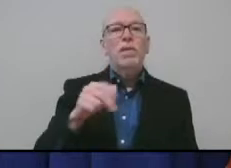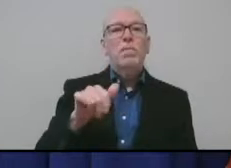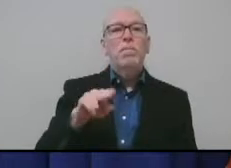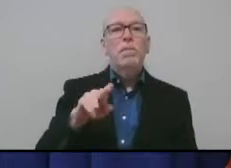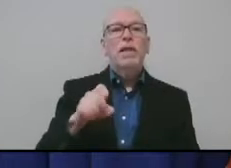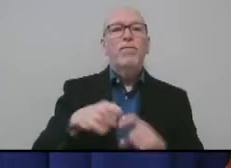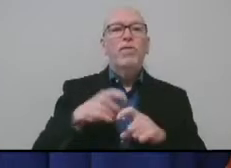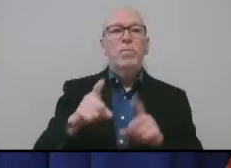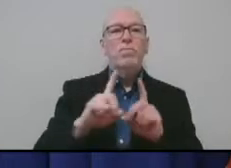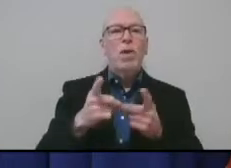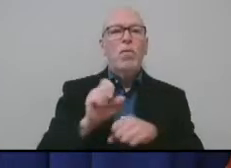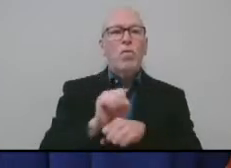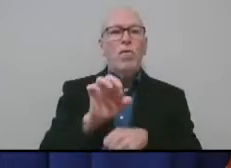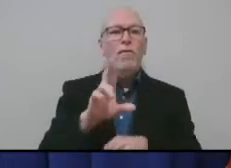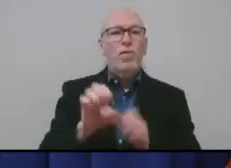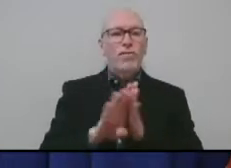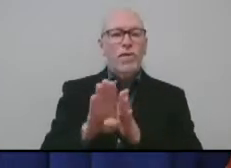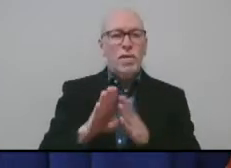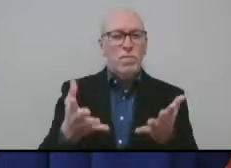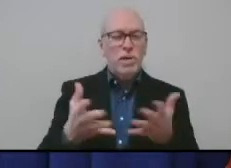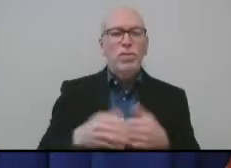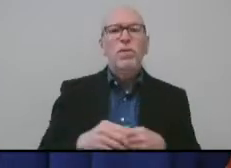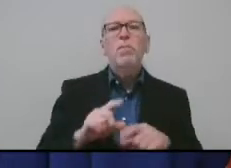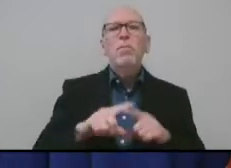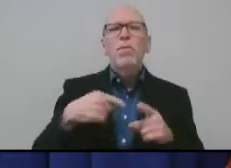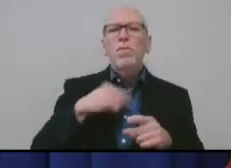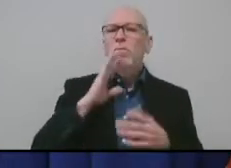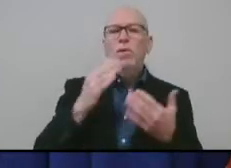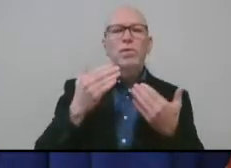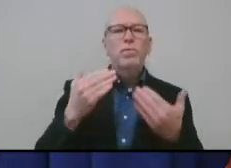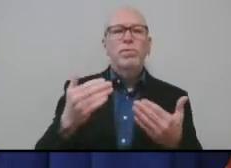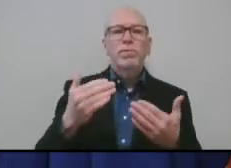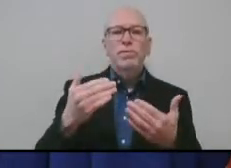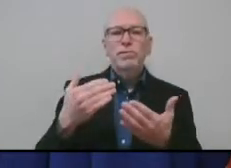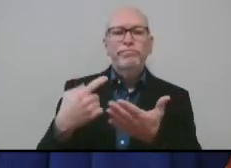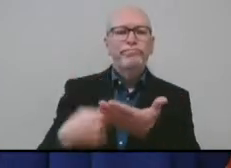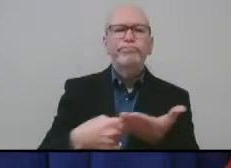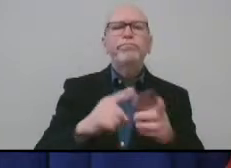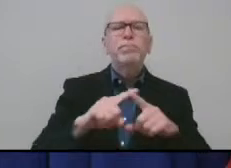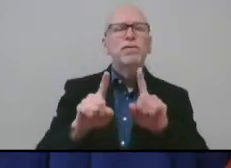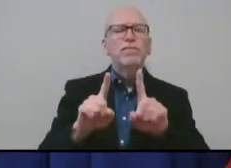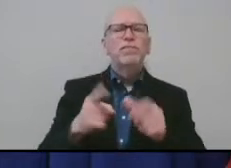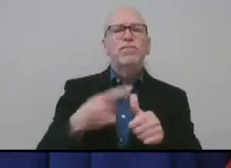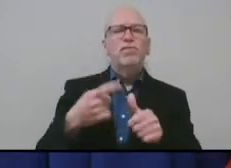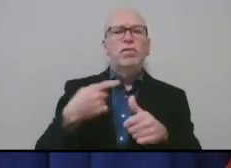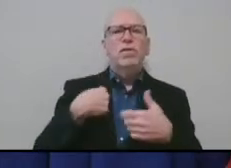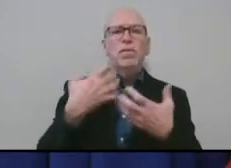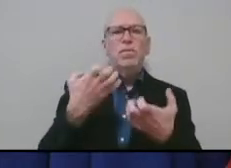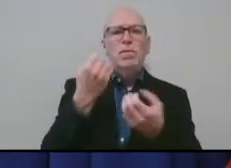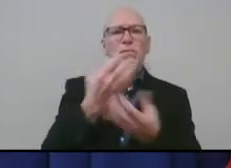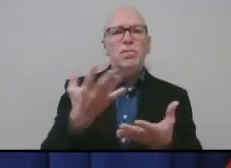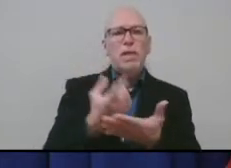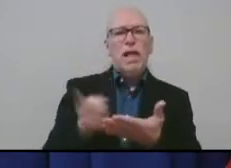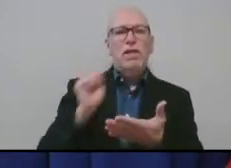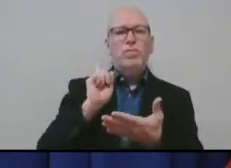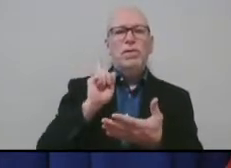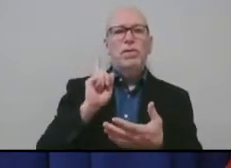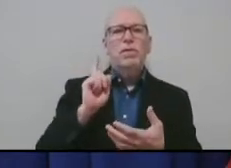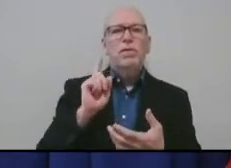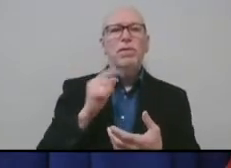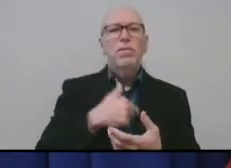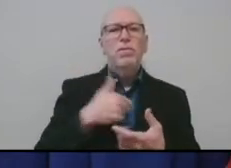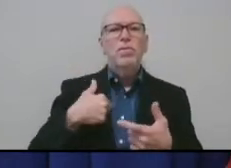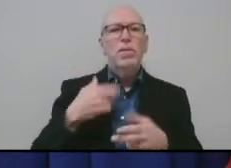Development. But we'll dive right into this. But first, let me just say last week we